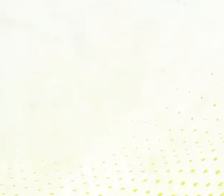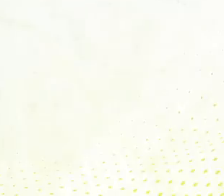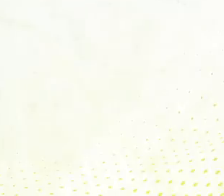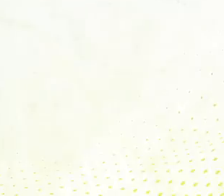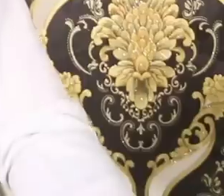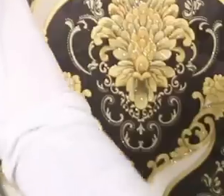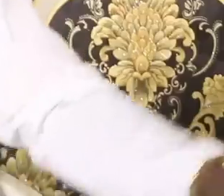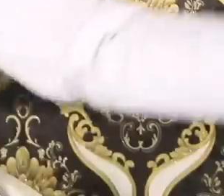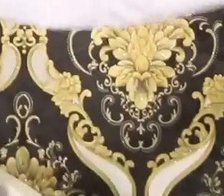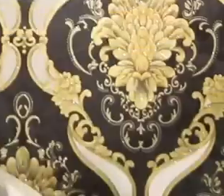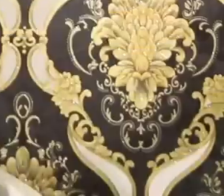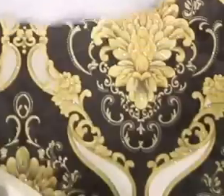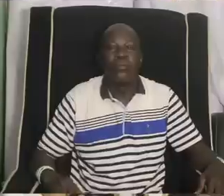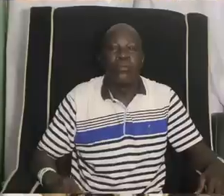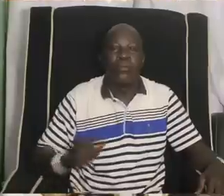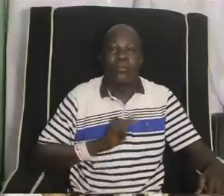ko to pe eh